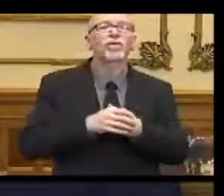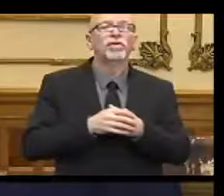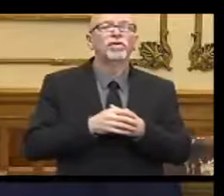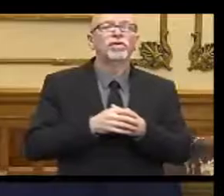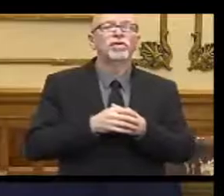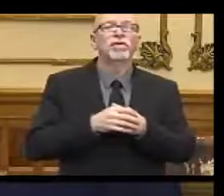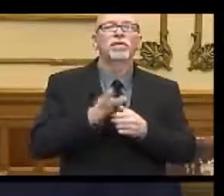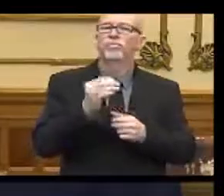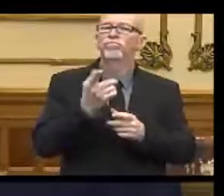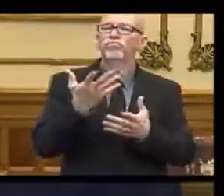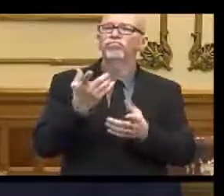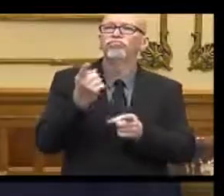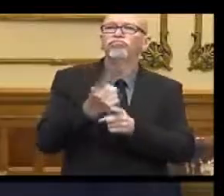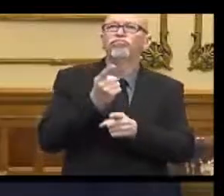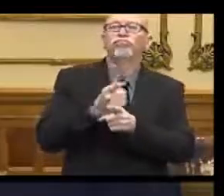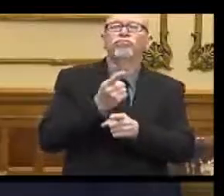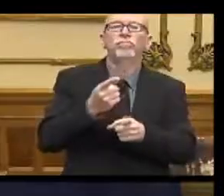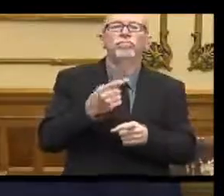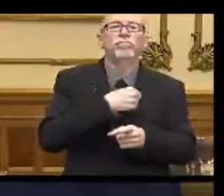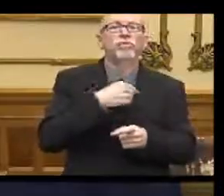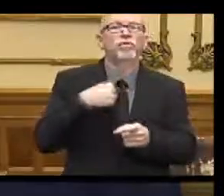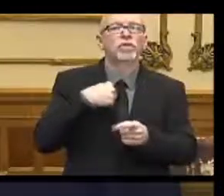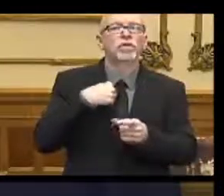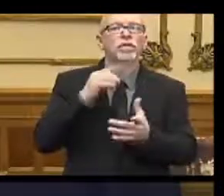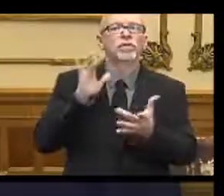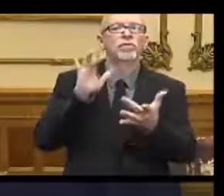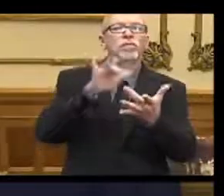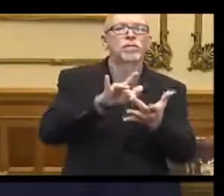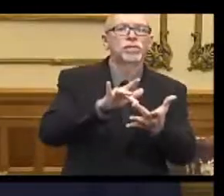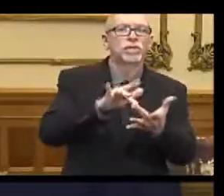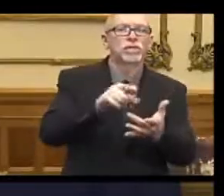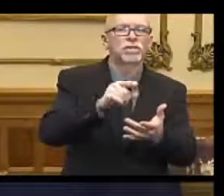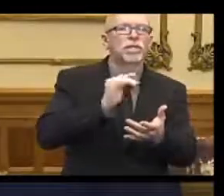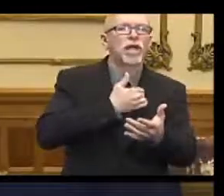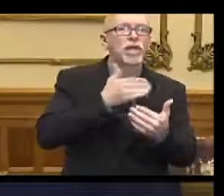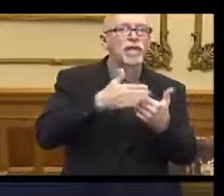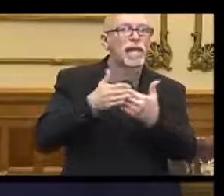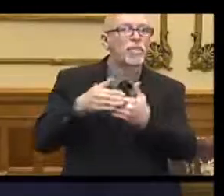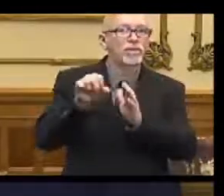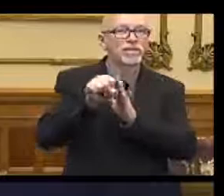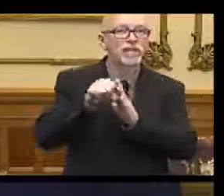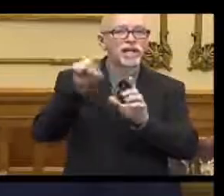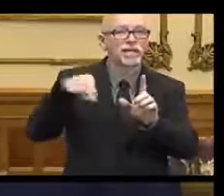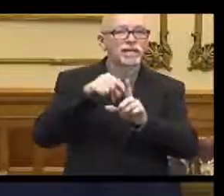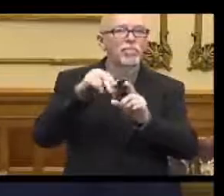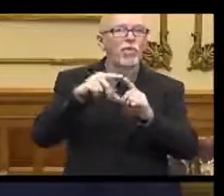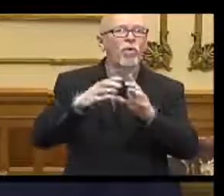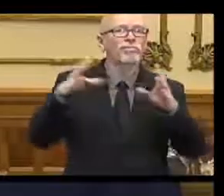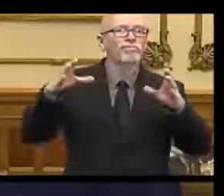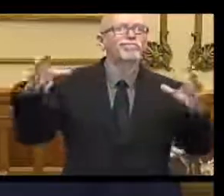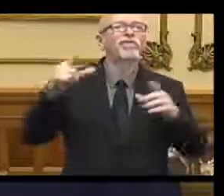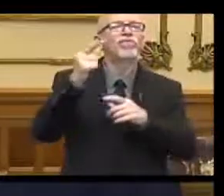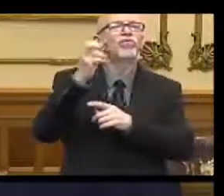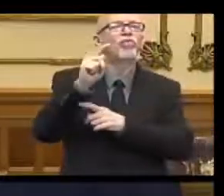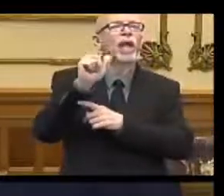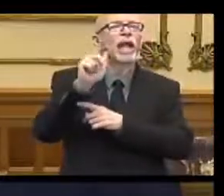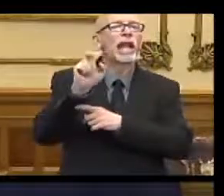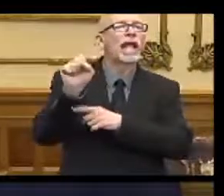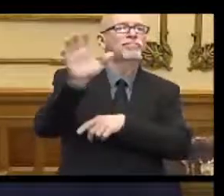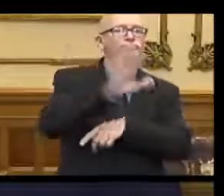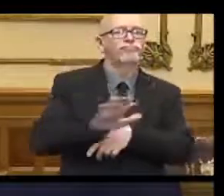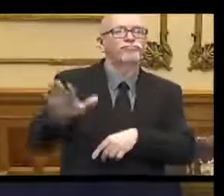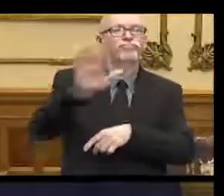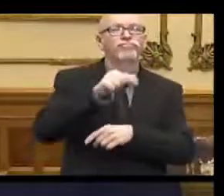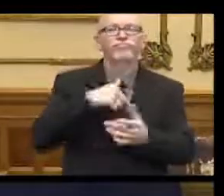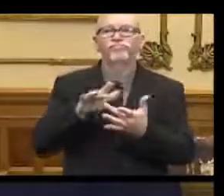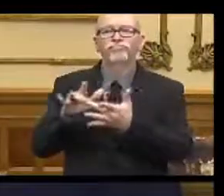we rightfully reached out to our neighboring states, even beyond that, into the Great Lakes region,